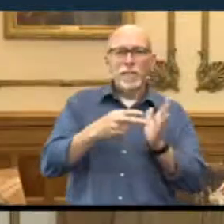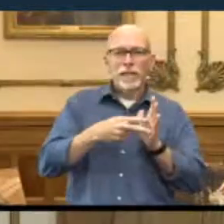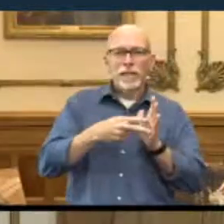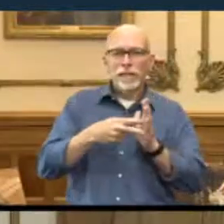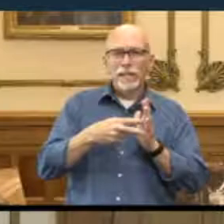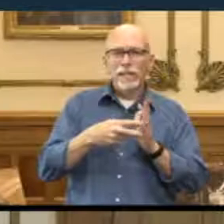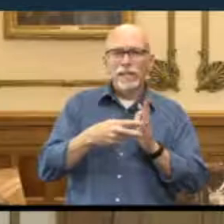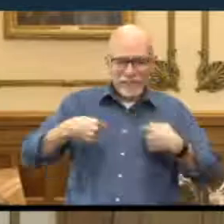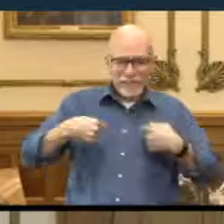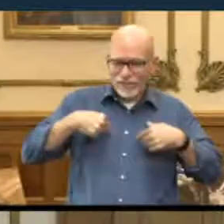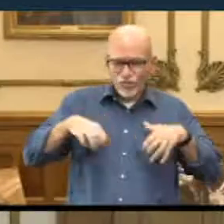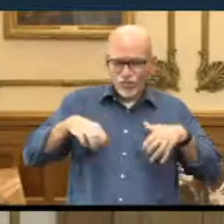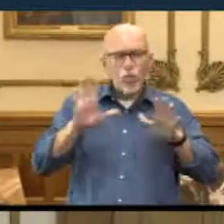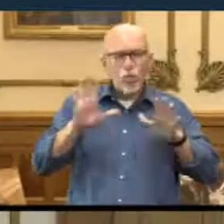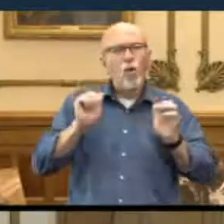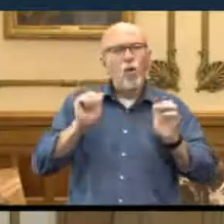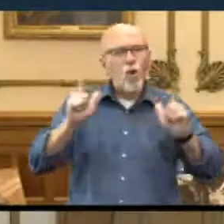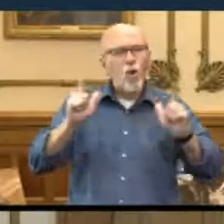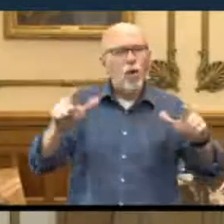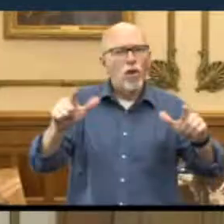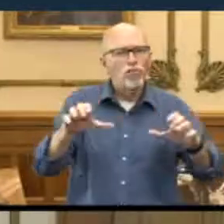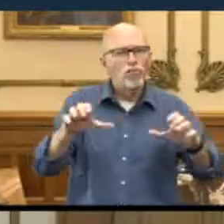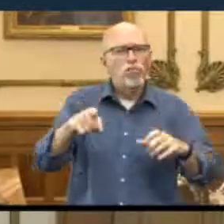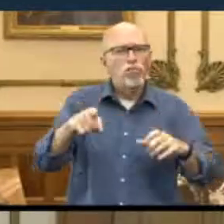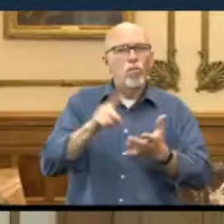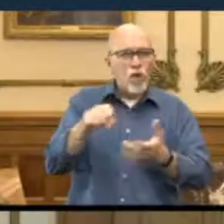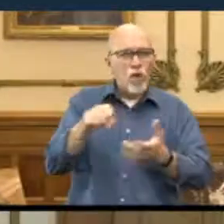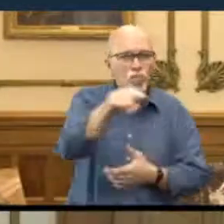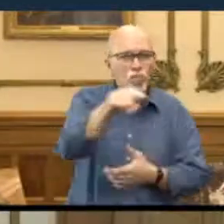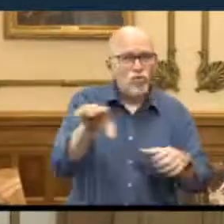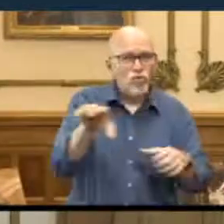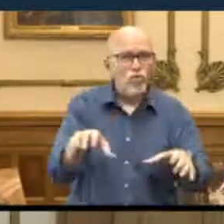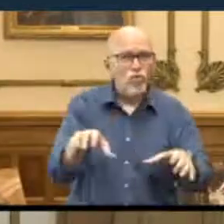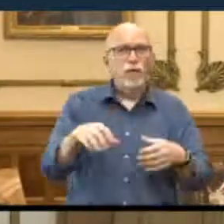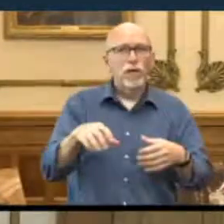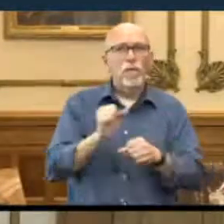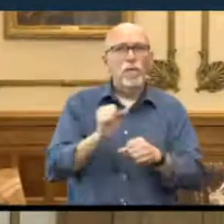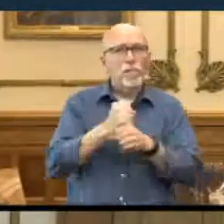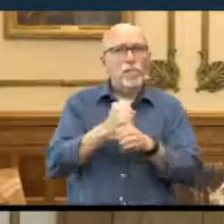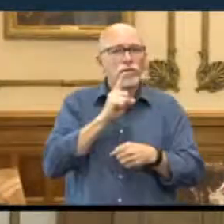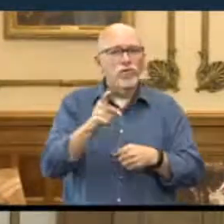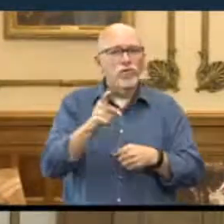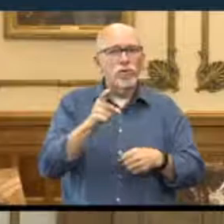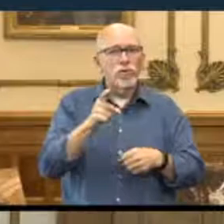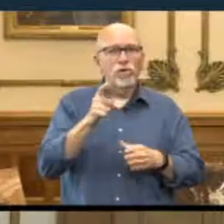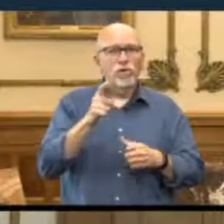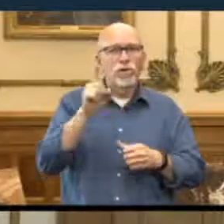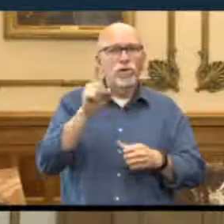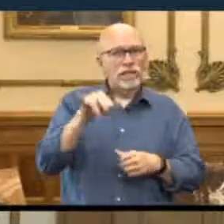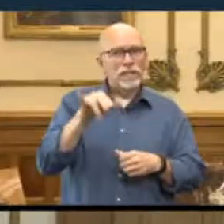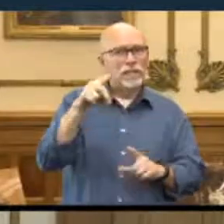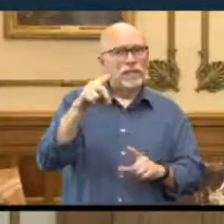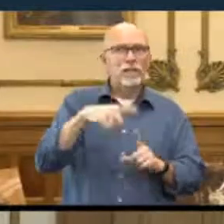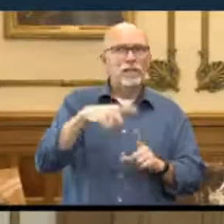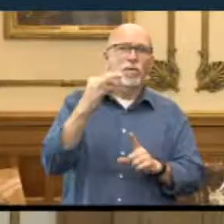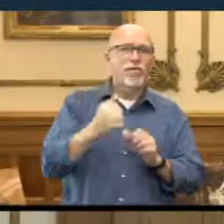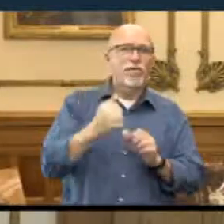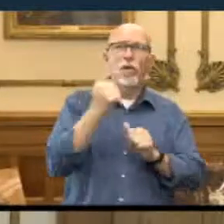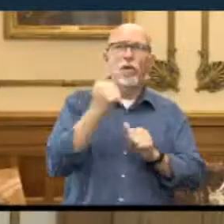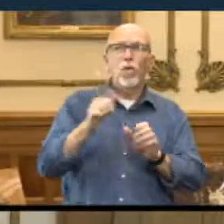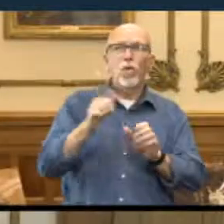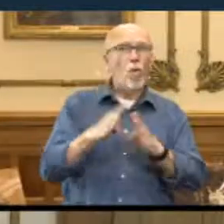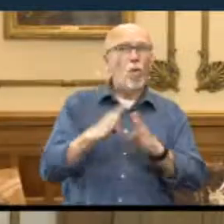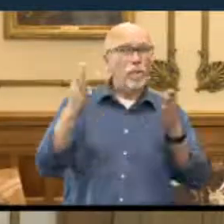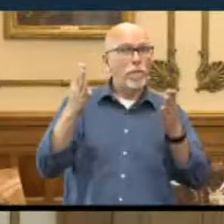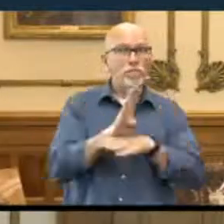we all are doing, and it's what you are doing to make sure that Indiana's, quite frankly, one of the most open states in the